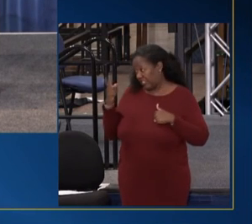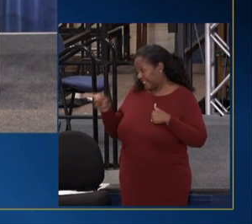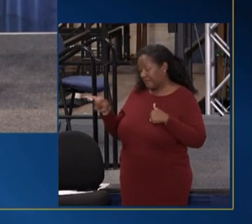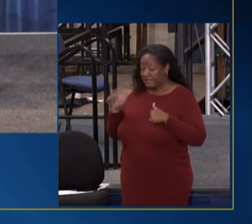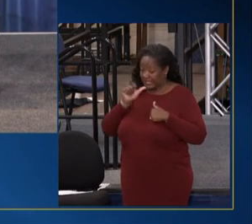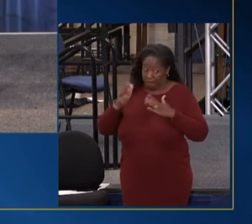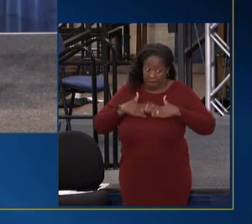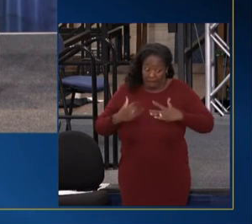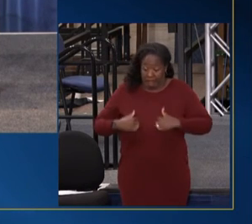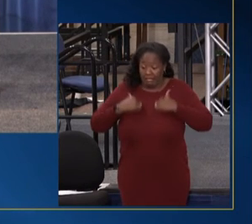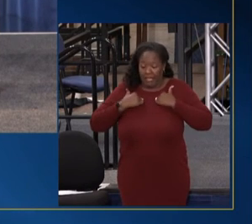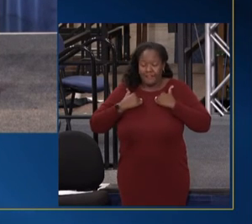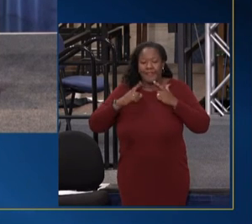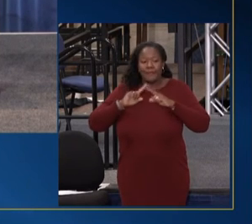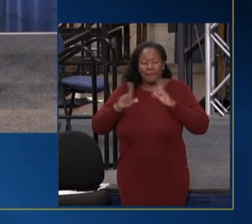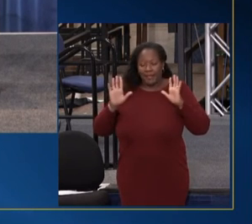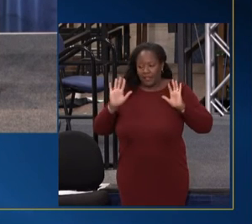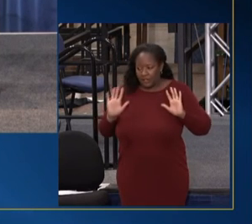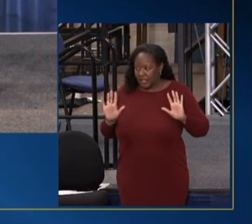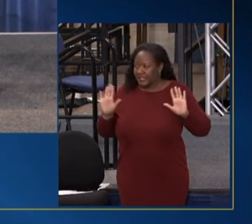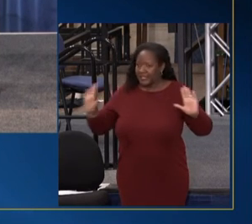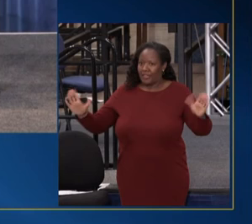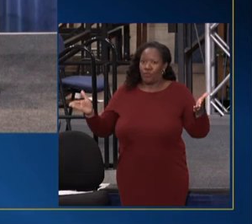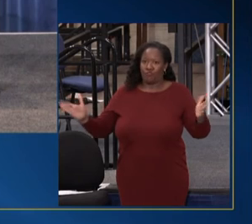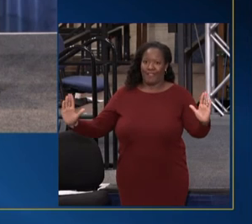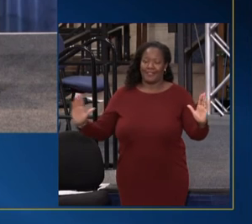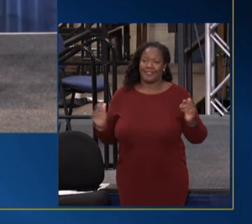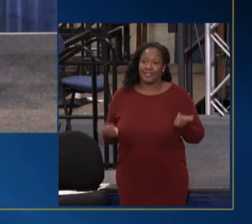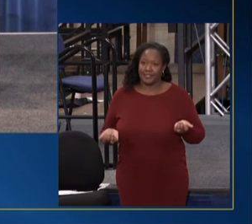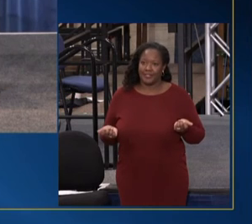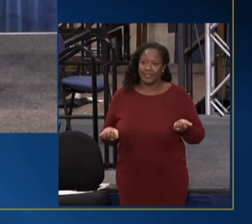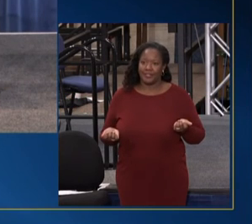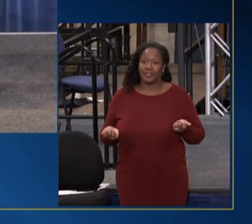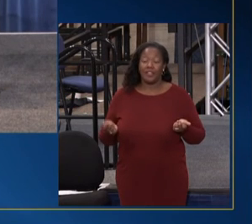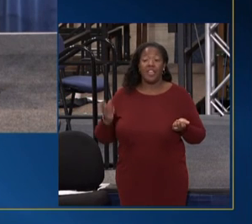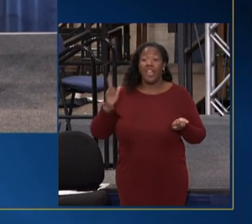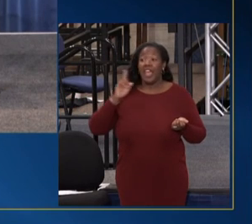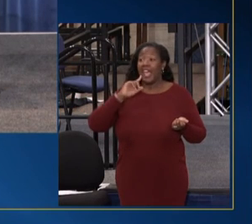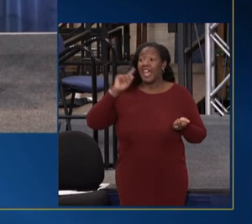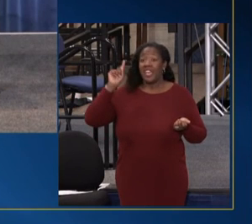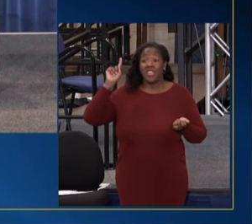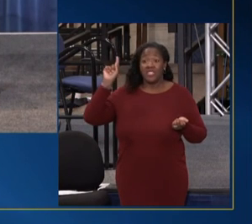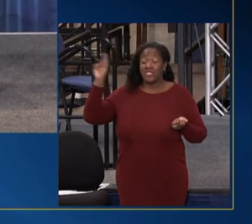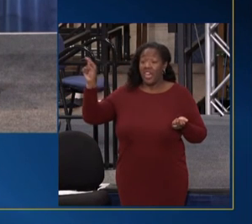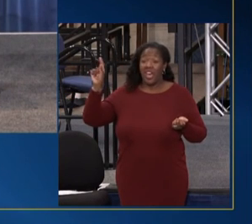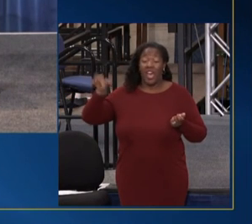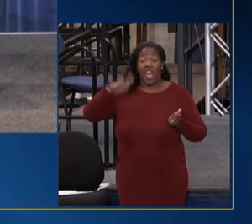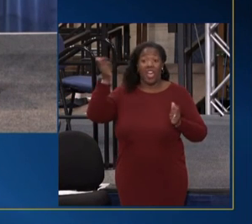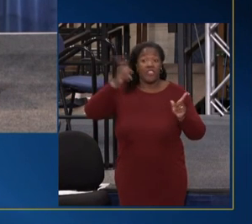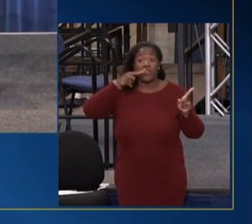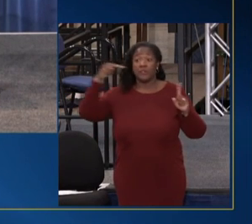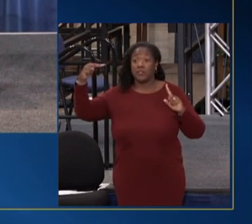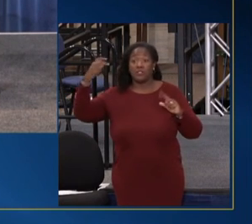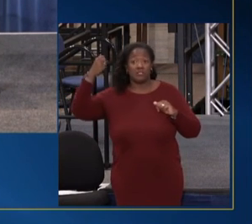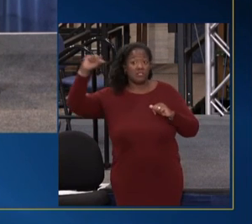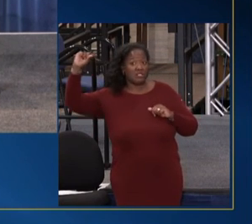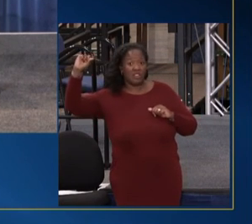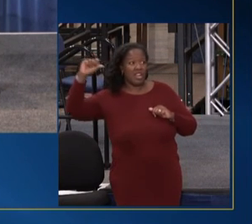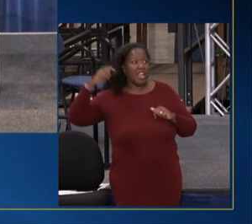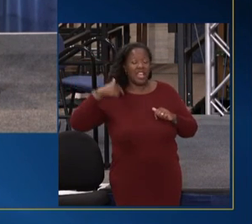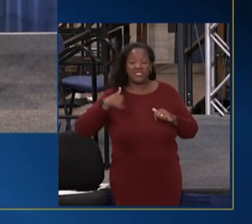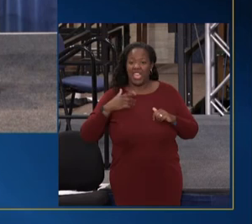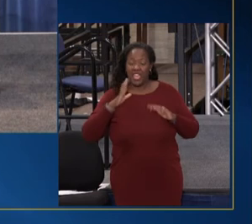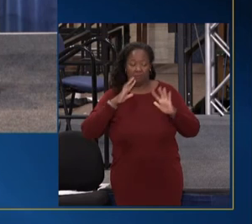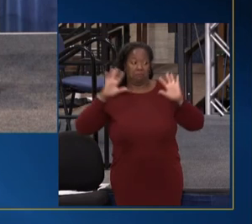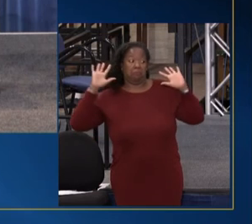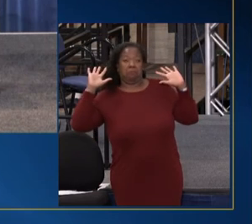the polling, we know from public opinion that the other side has gone way out over their skis on this. That support really isn't there